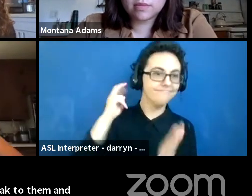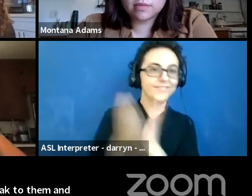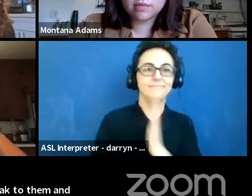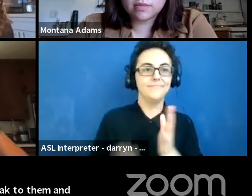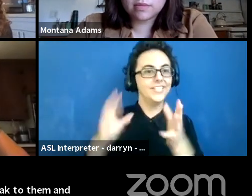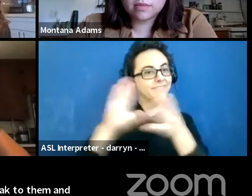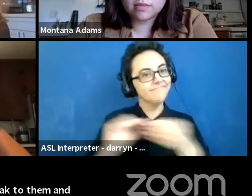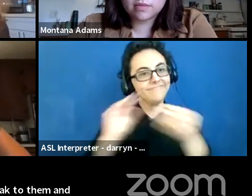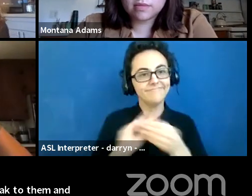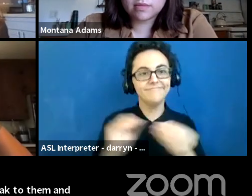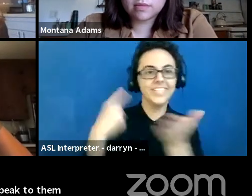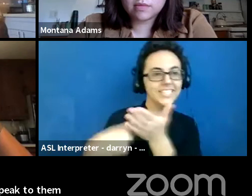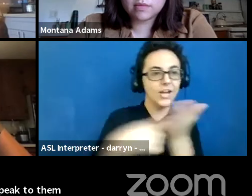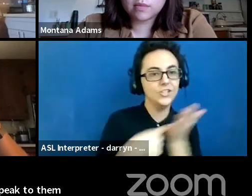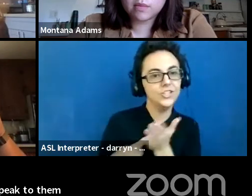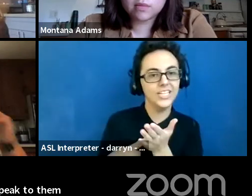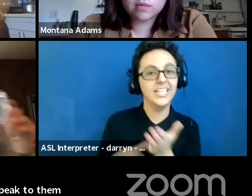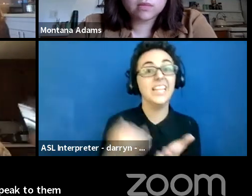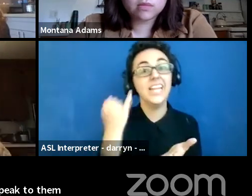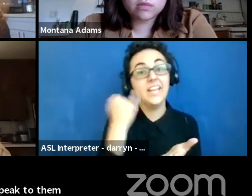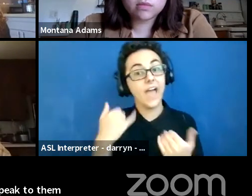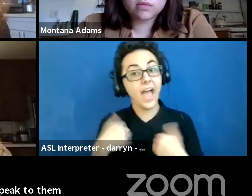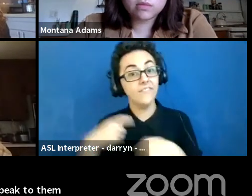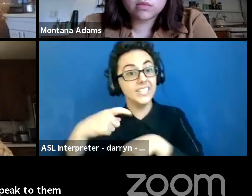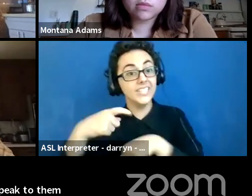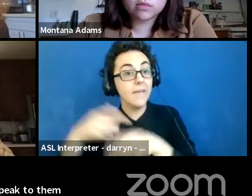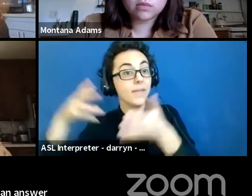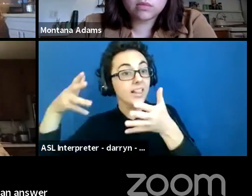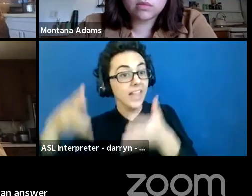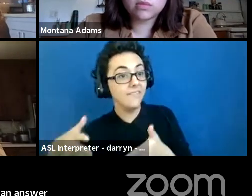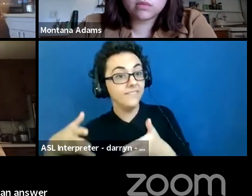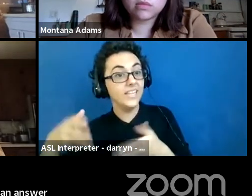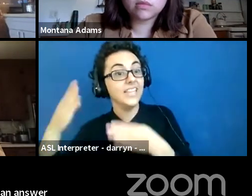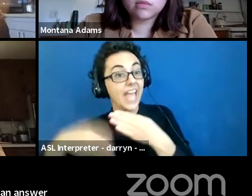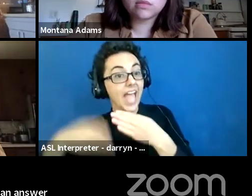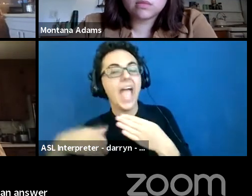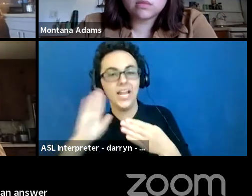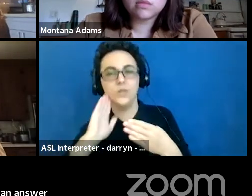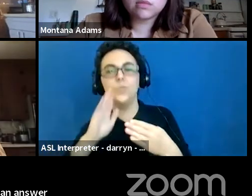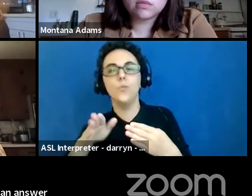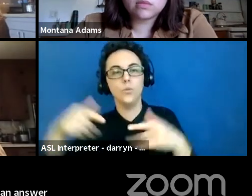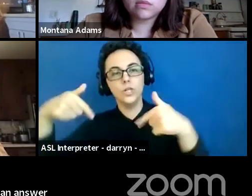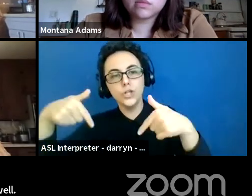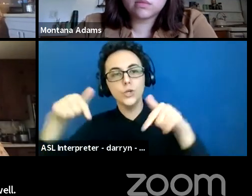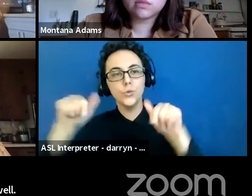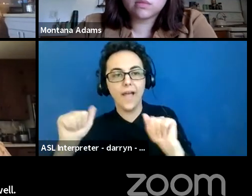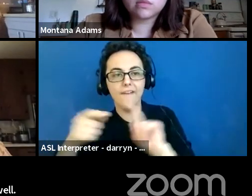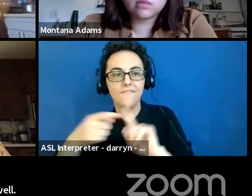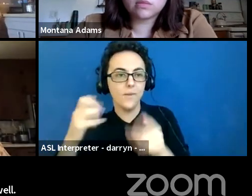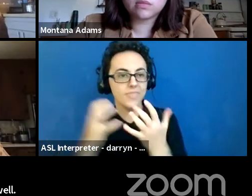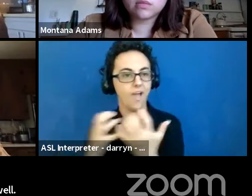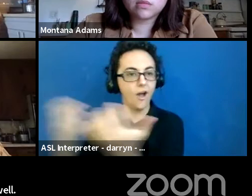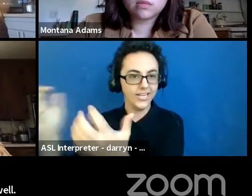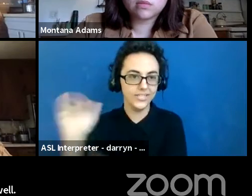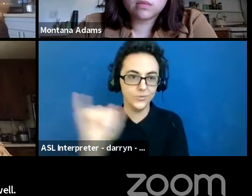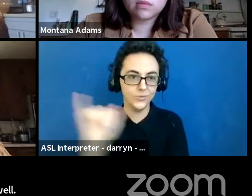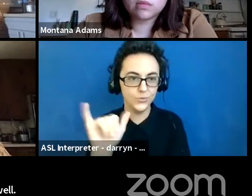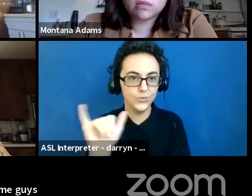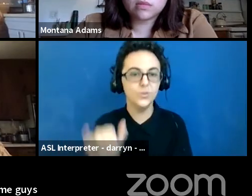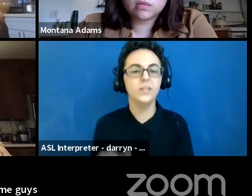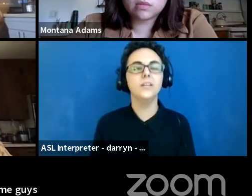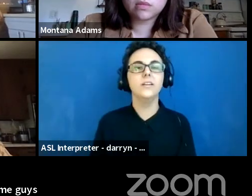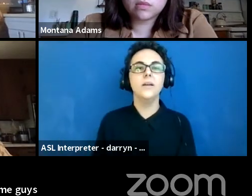end, we can answer questions from the audience as well. But to start us off, I want to name some